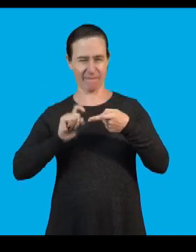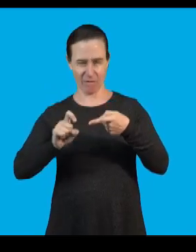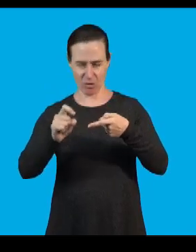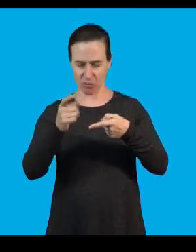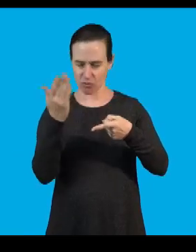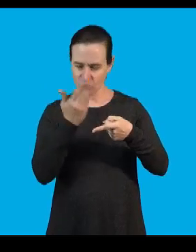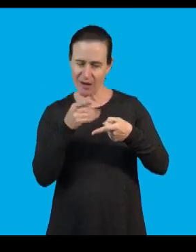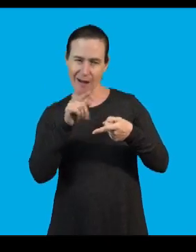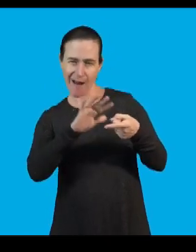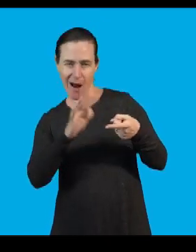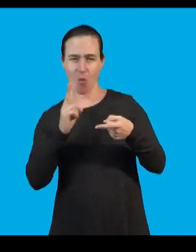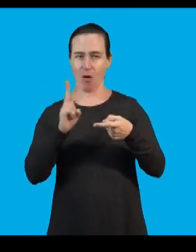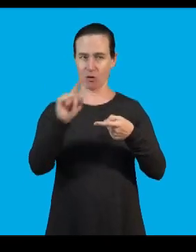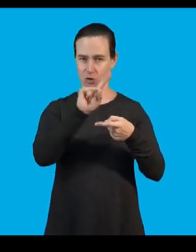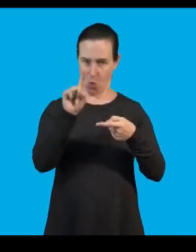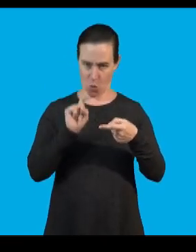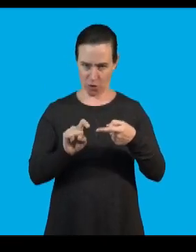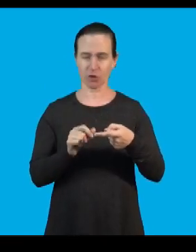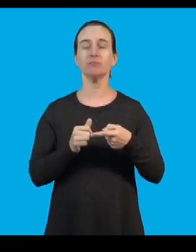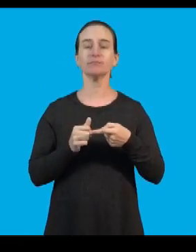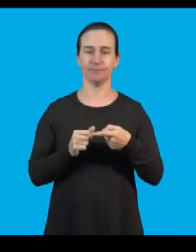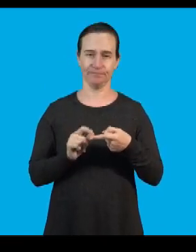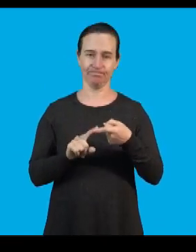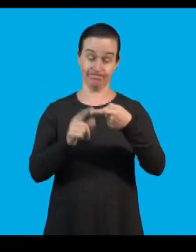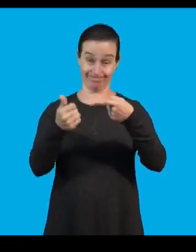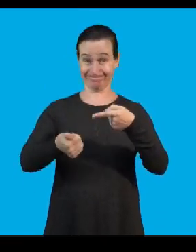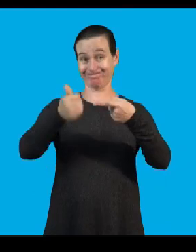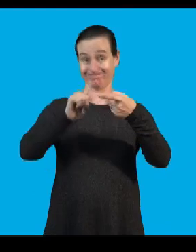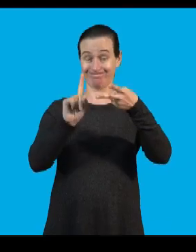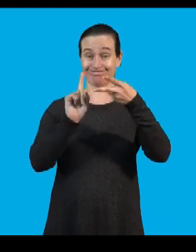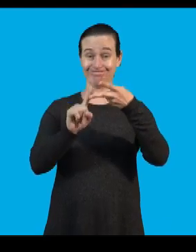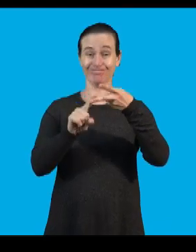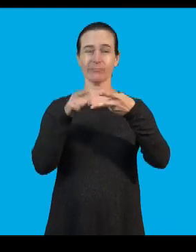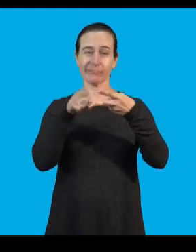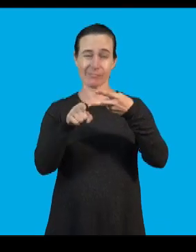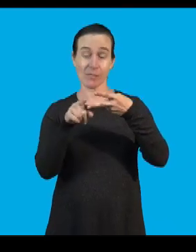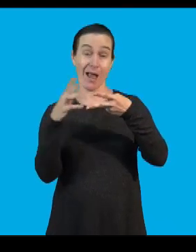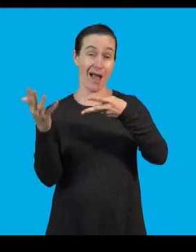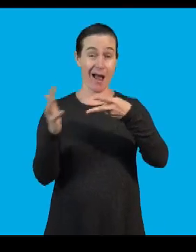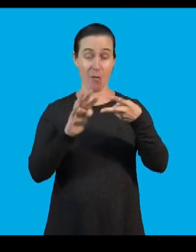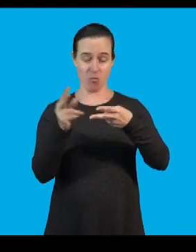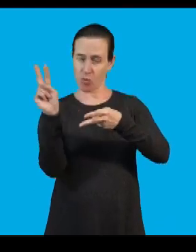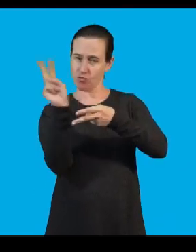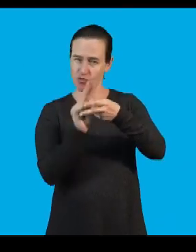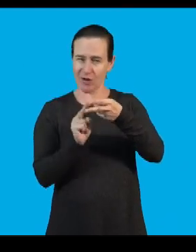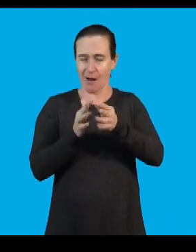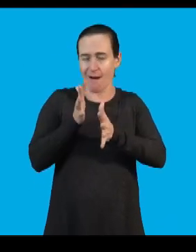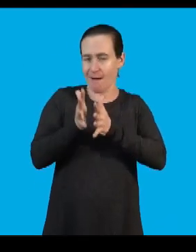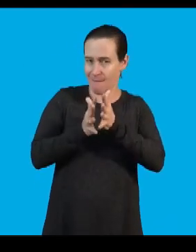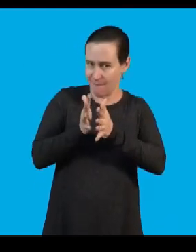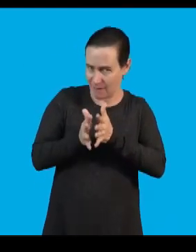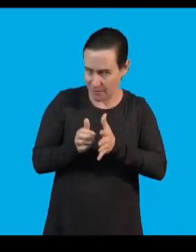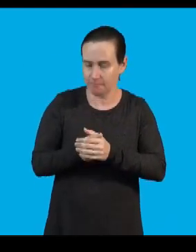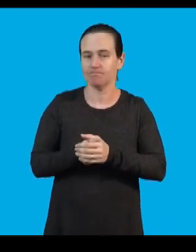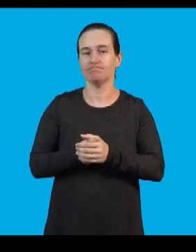a text and how to answer questions related to that text. Then we also showed you how to